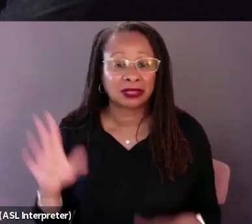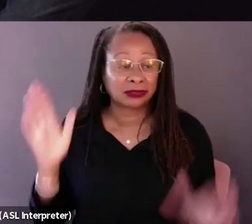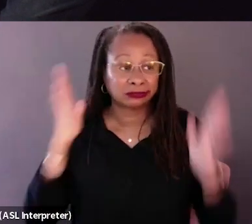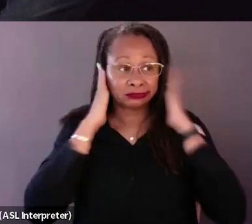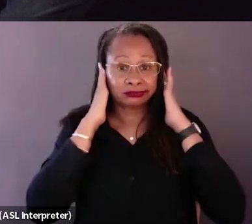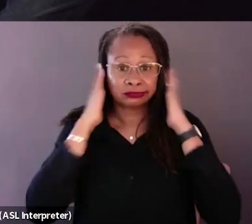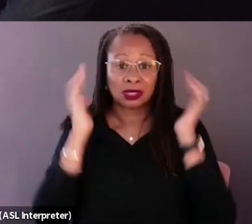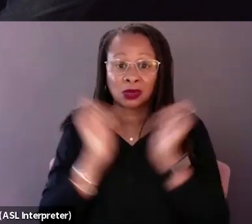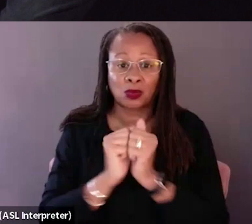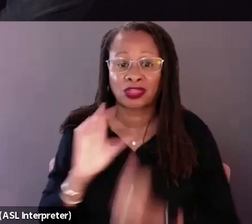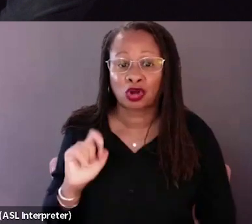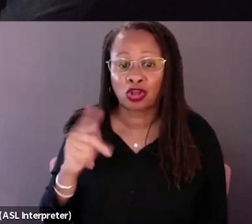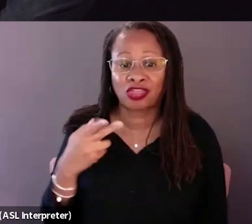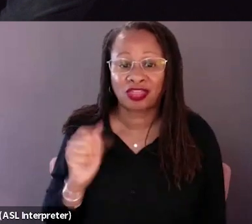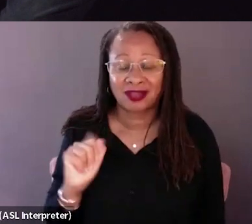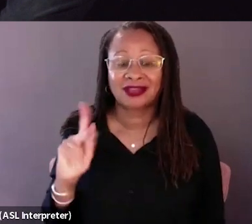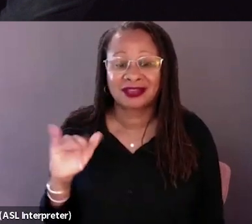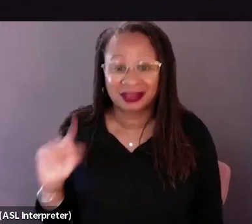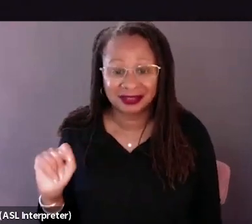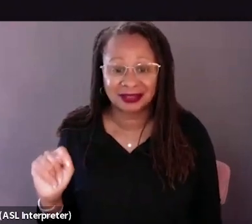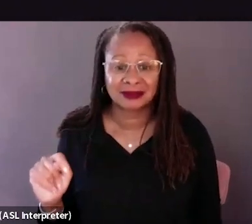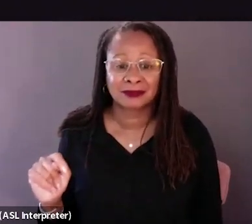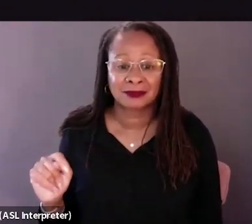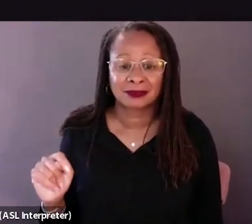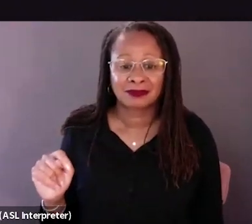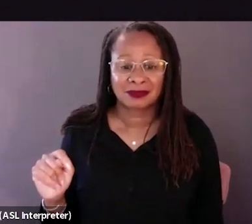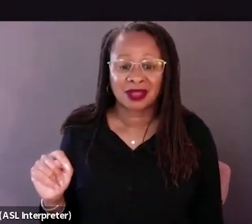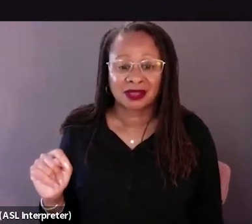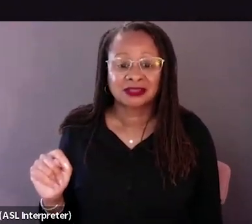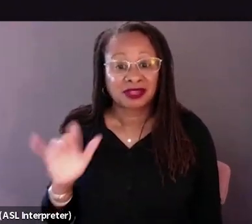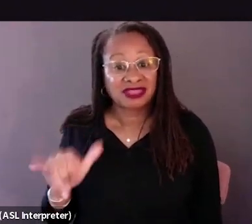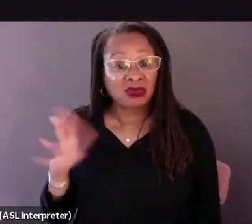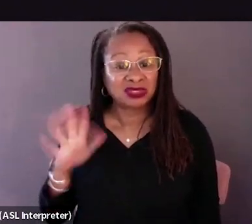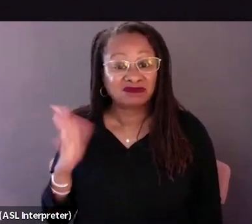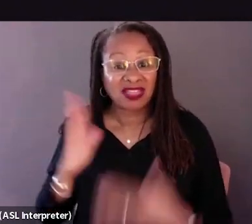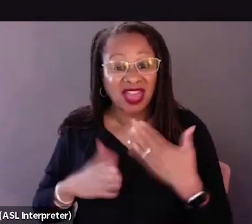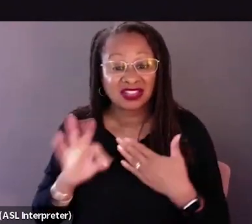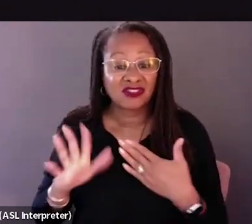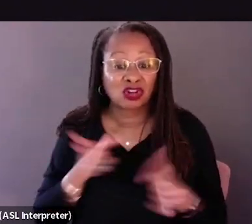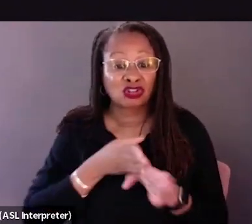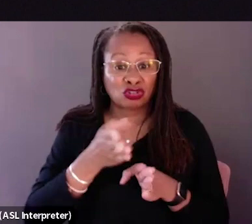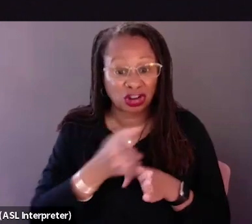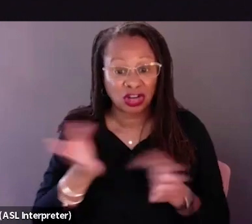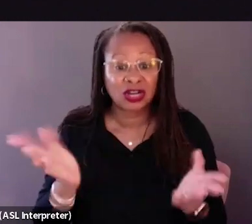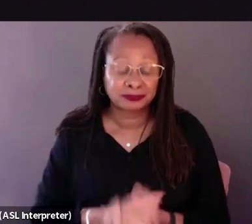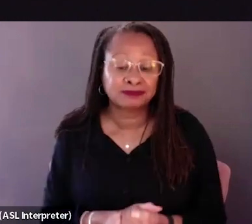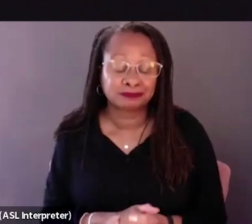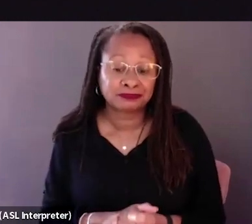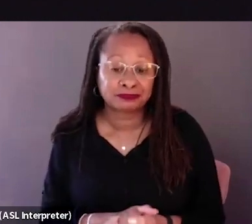with Eartha Kitt, who never worked. She that was like pretty much the end of her extraordinary